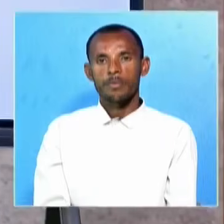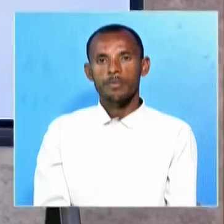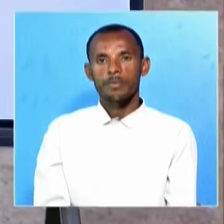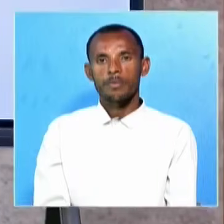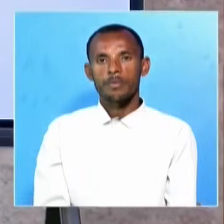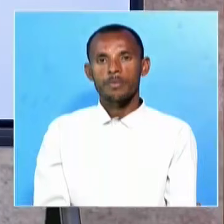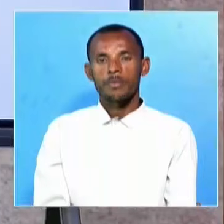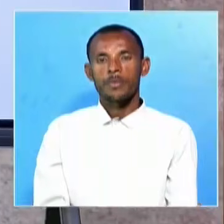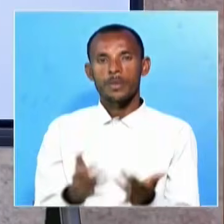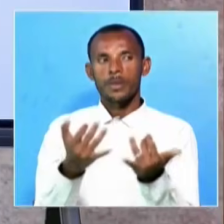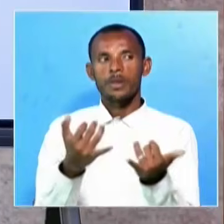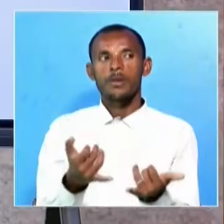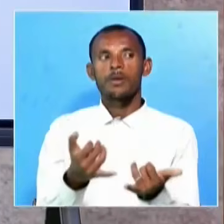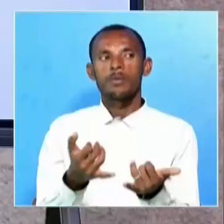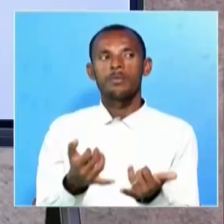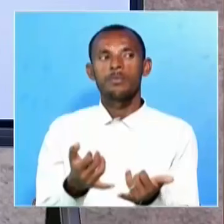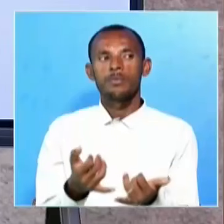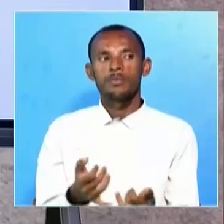Now,